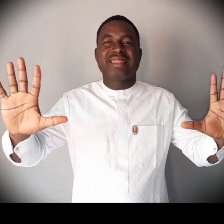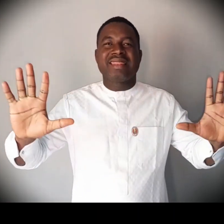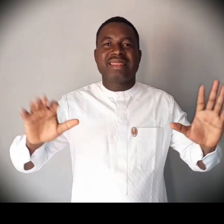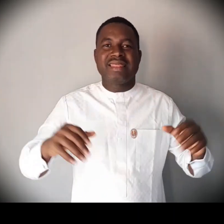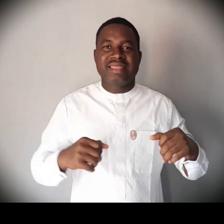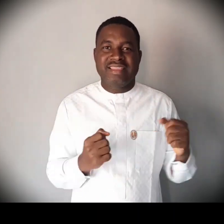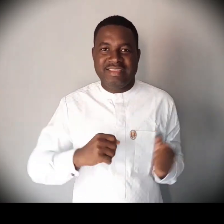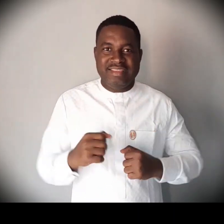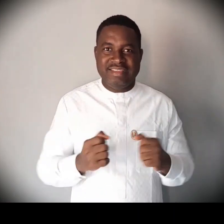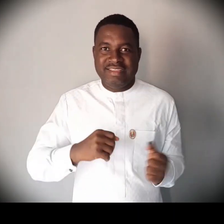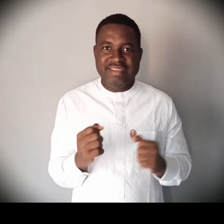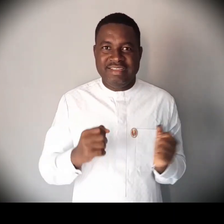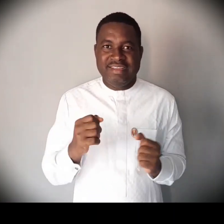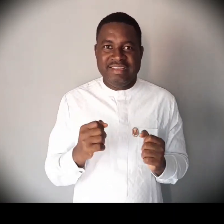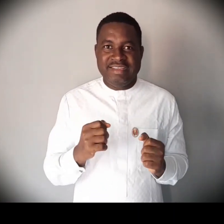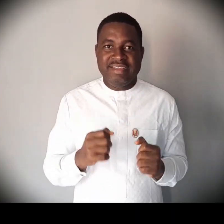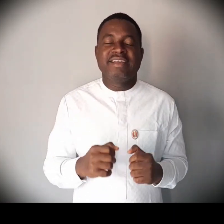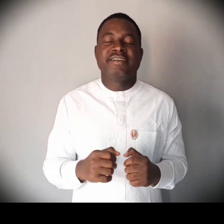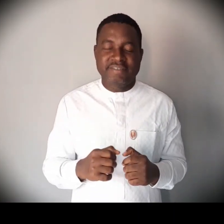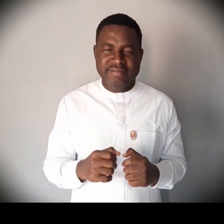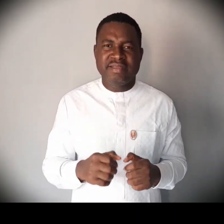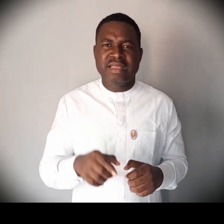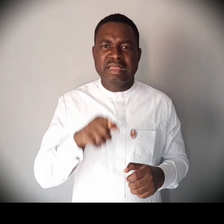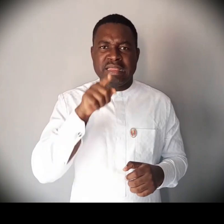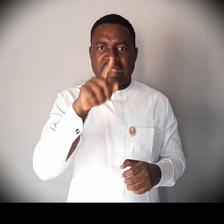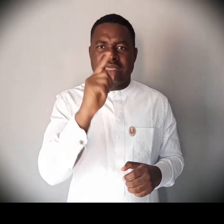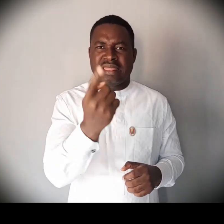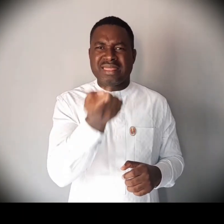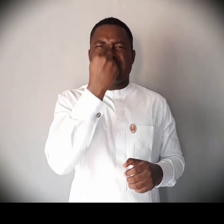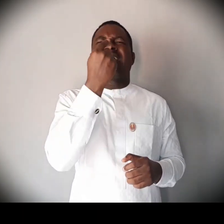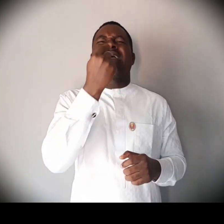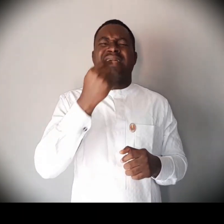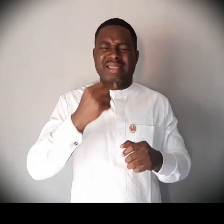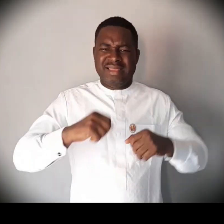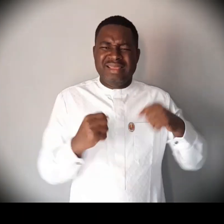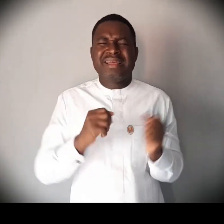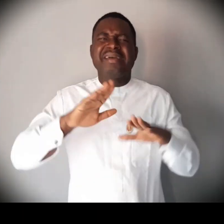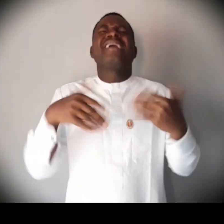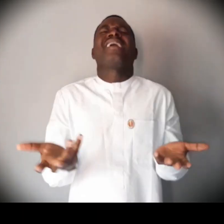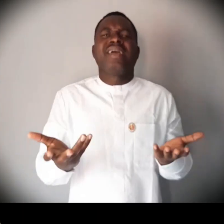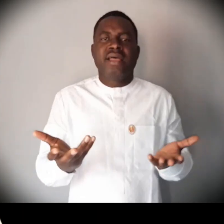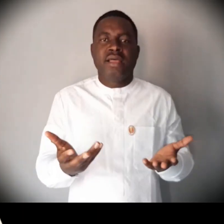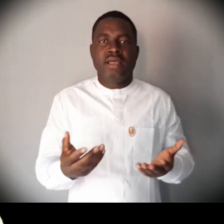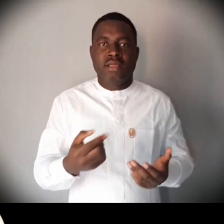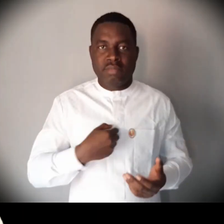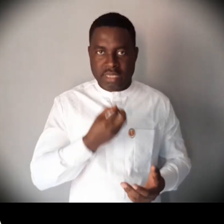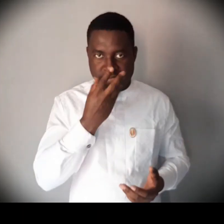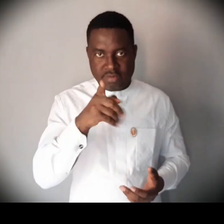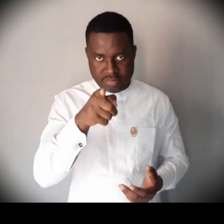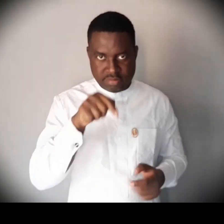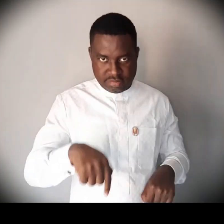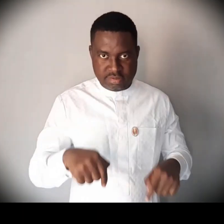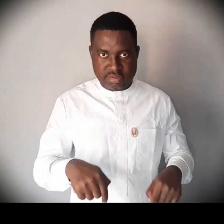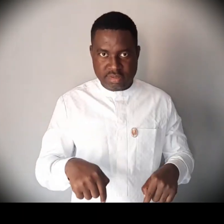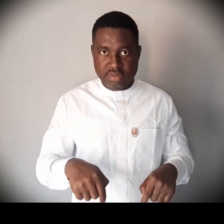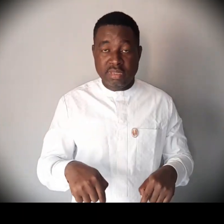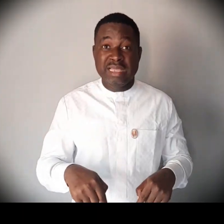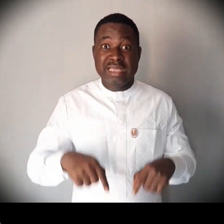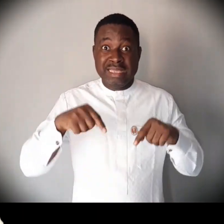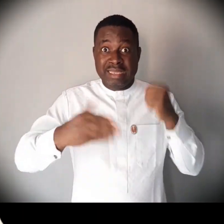International Decade of Indigenous Languages? You can remember that I told you in my last